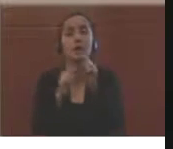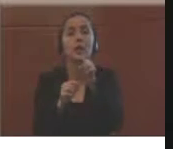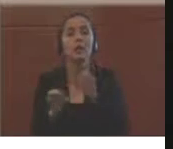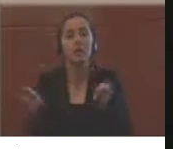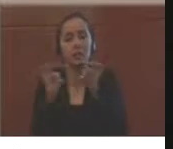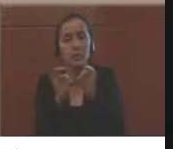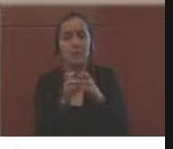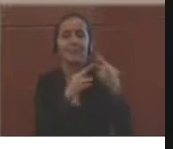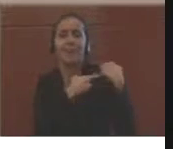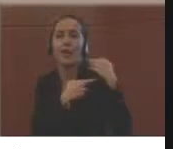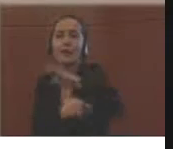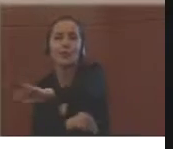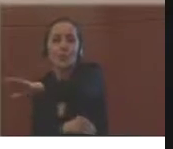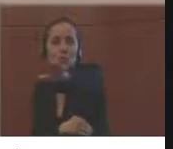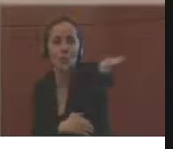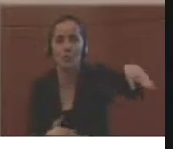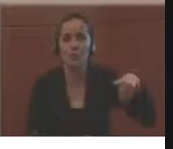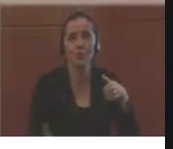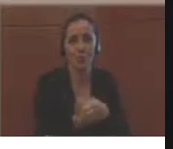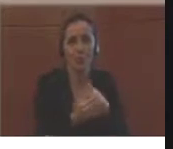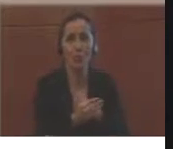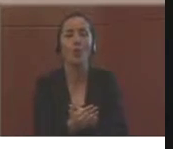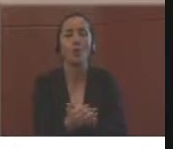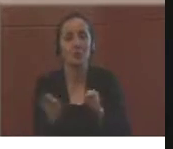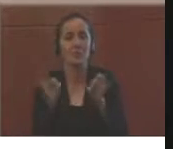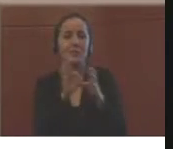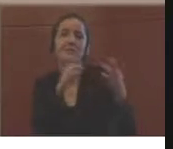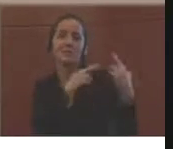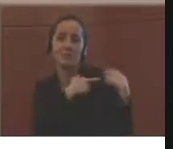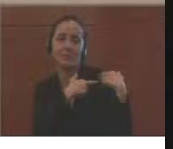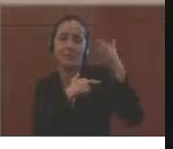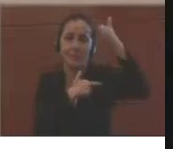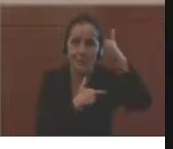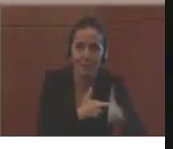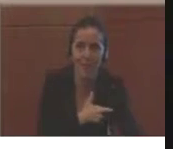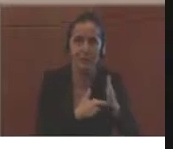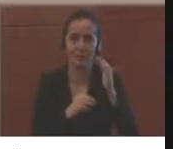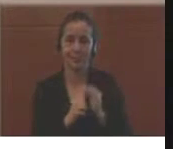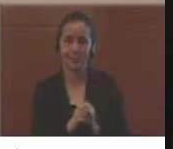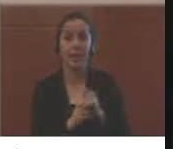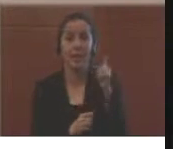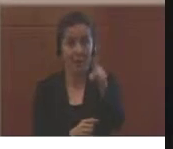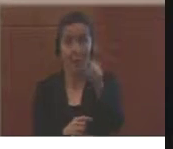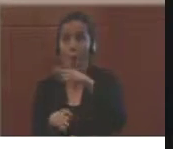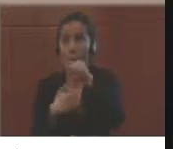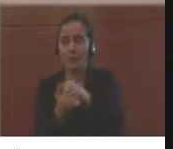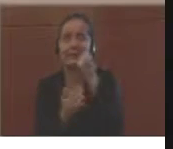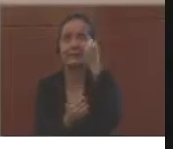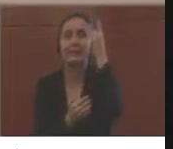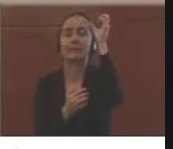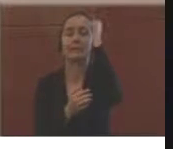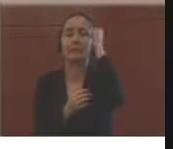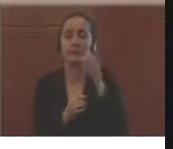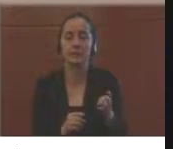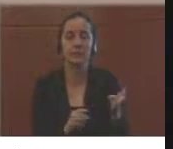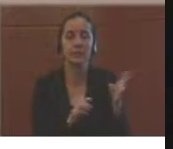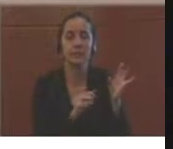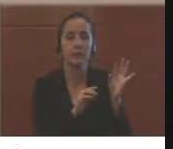a collective and political responsibility, and is crucial for achieving resilient communities.